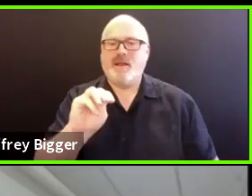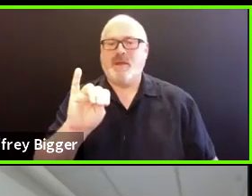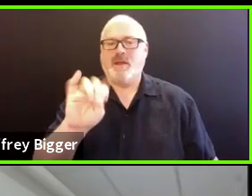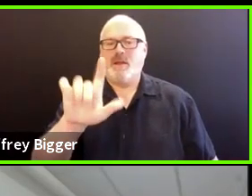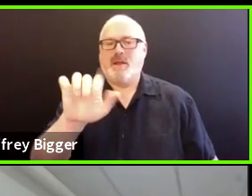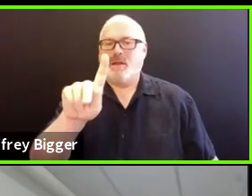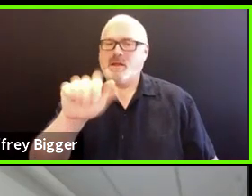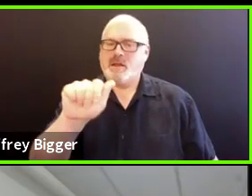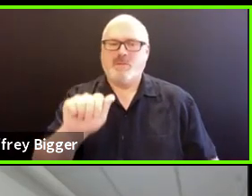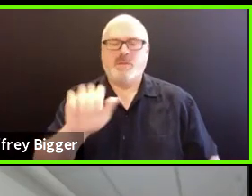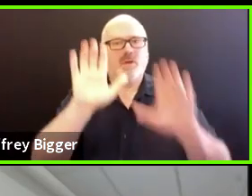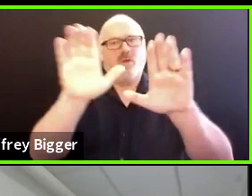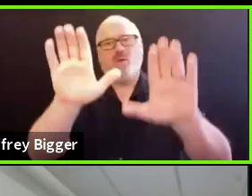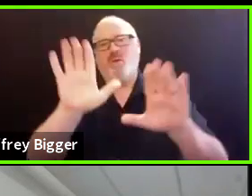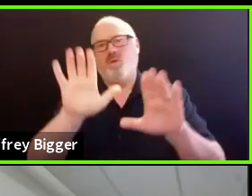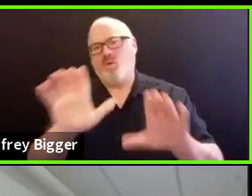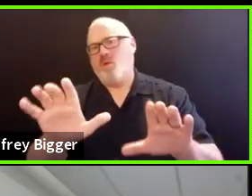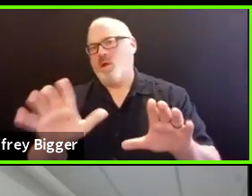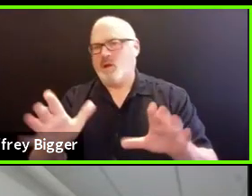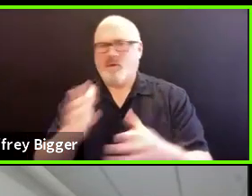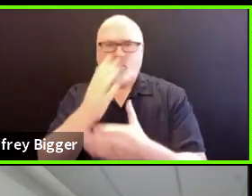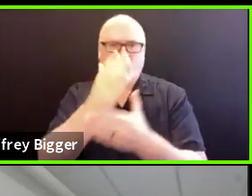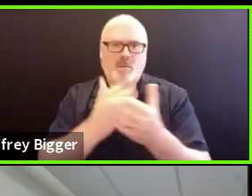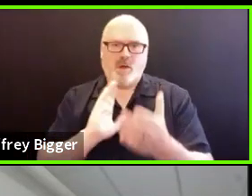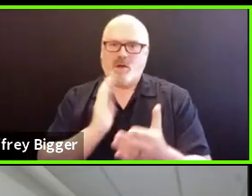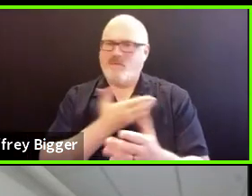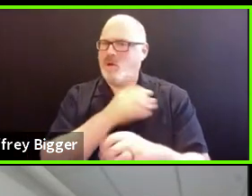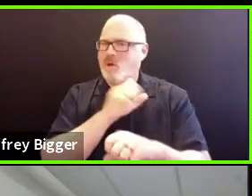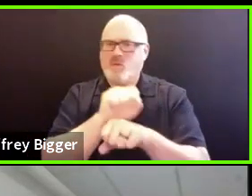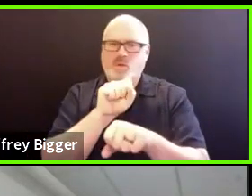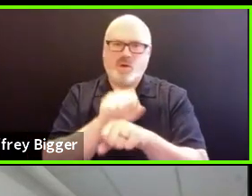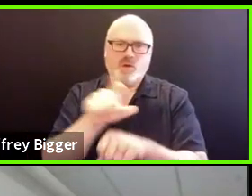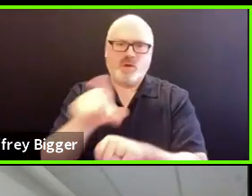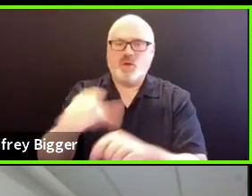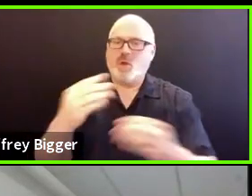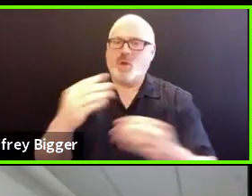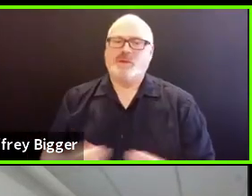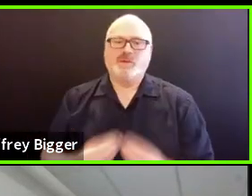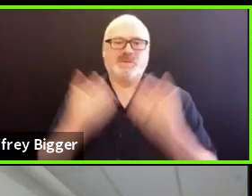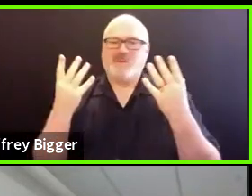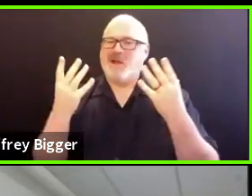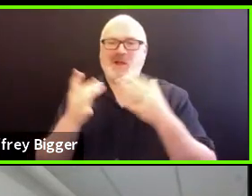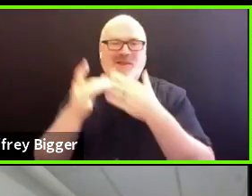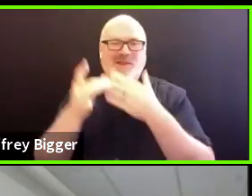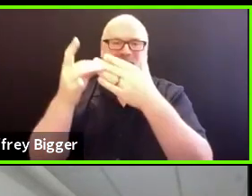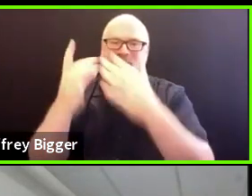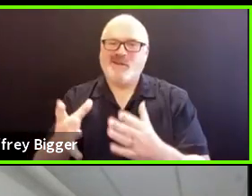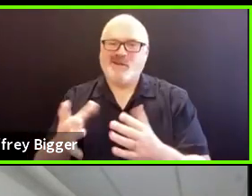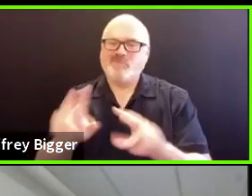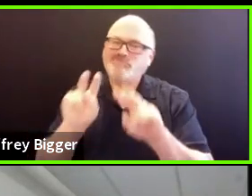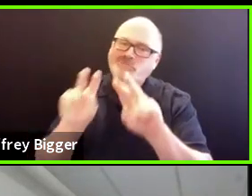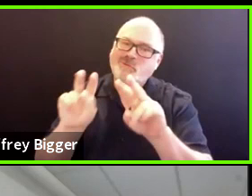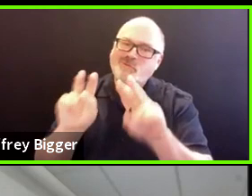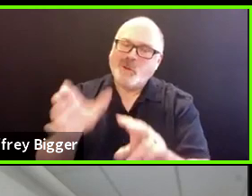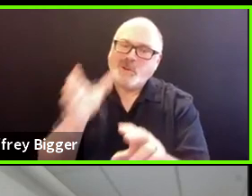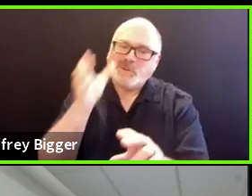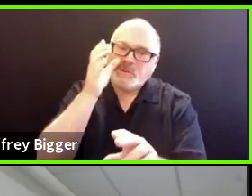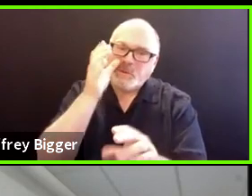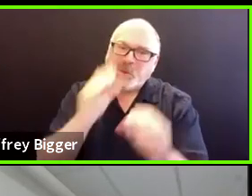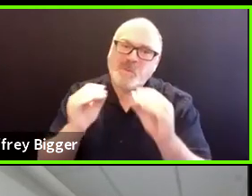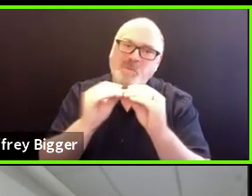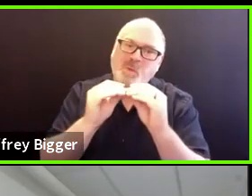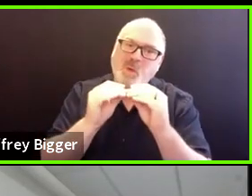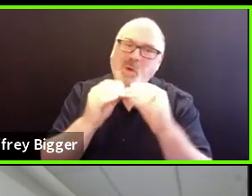our work, and you are an inspired leader, and I look forward to hearing more about where you go